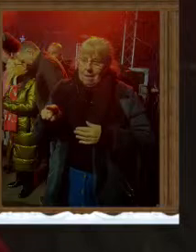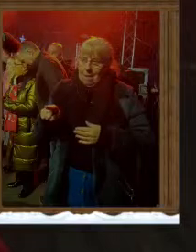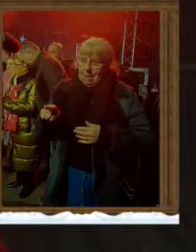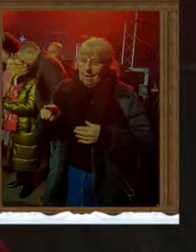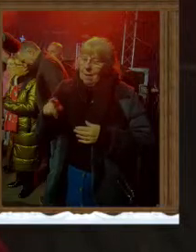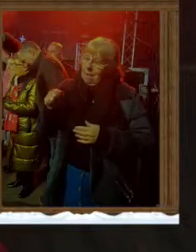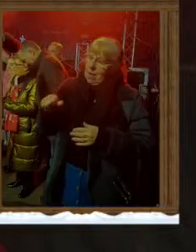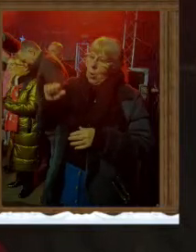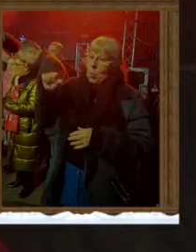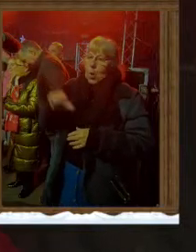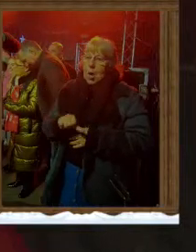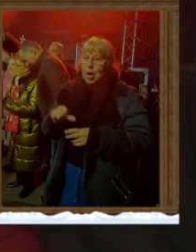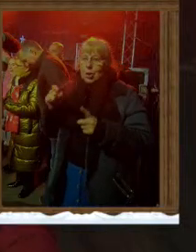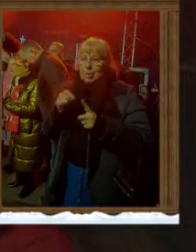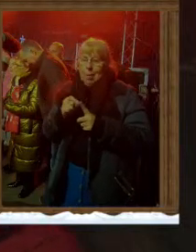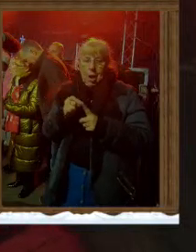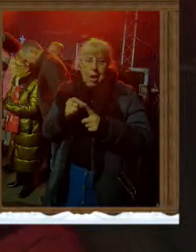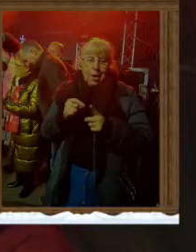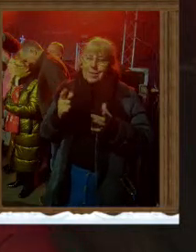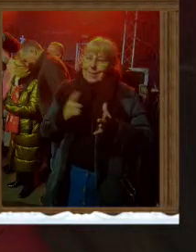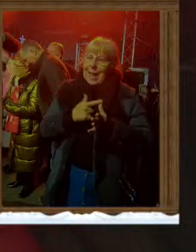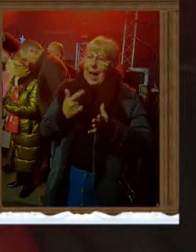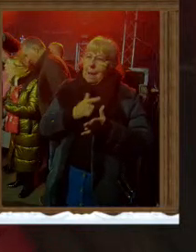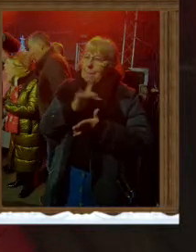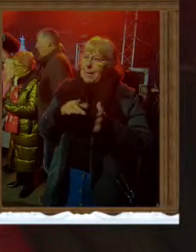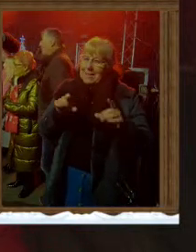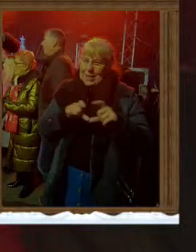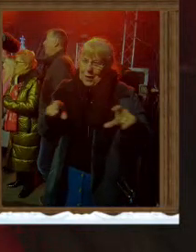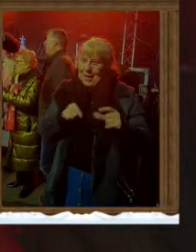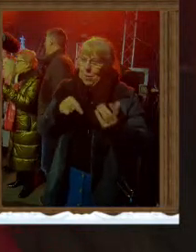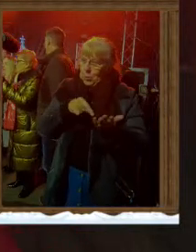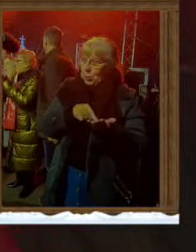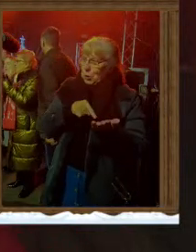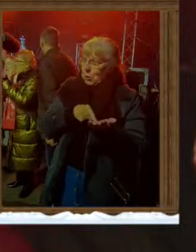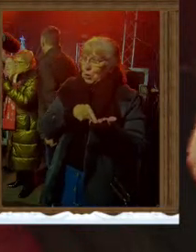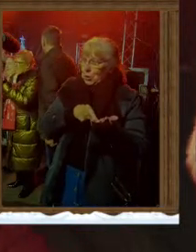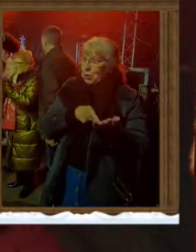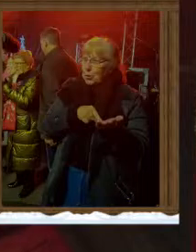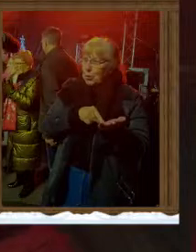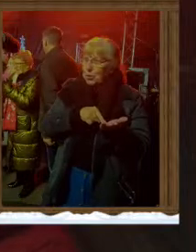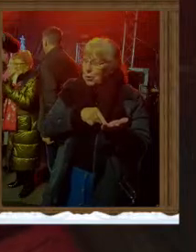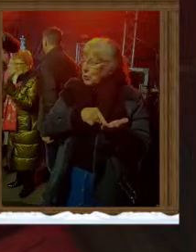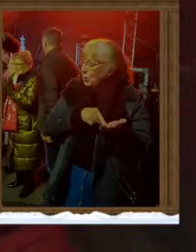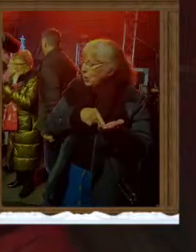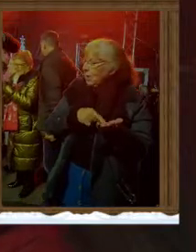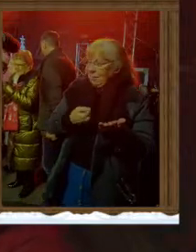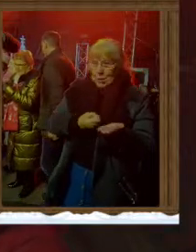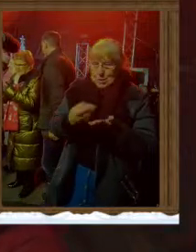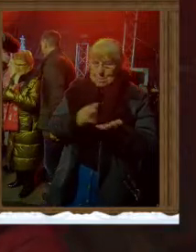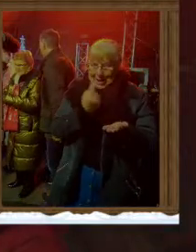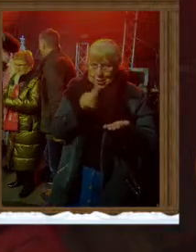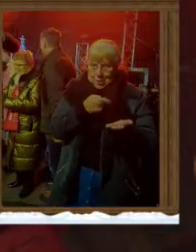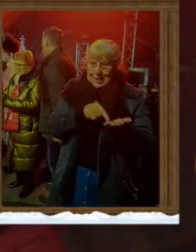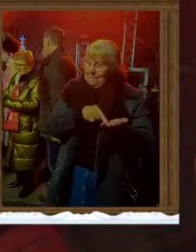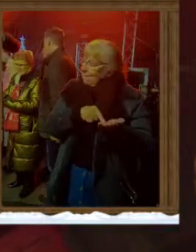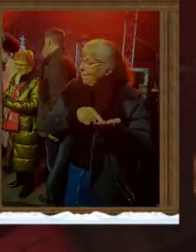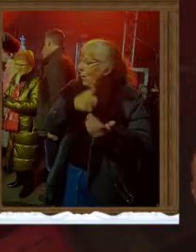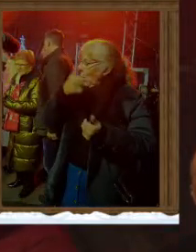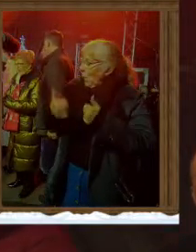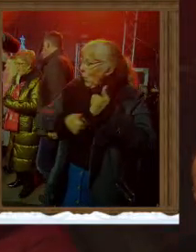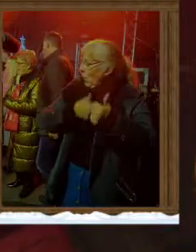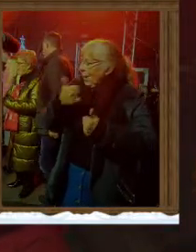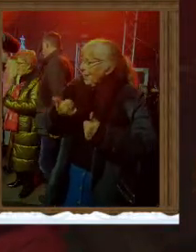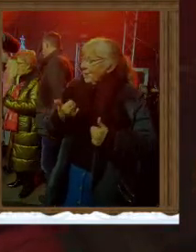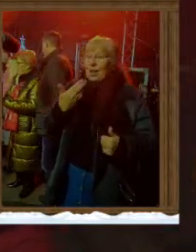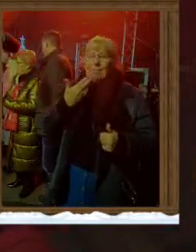there's £100 worth of Abbey Centre vouchers for you to spend. So well done. That's for you. So well done.